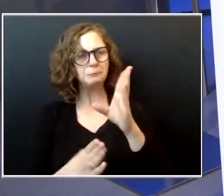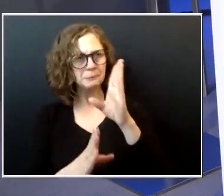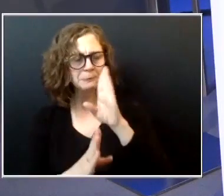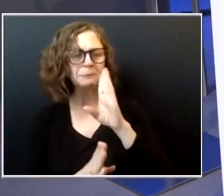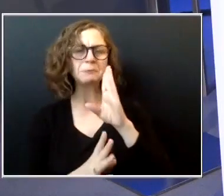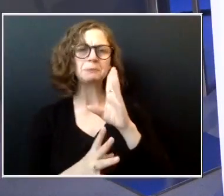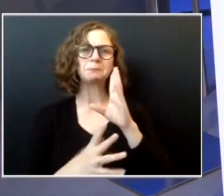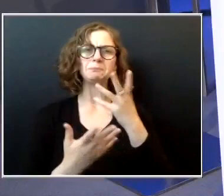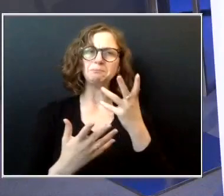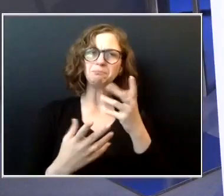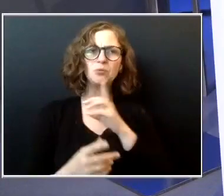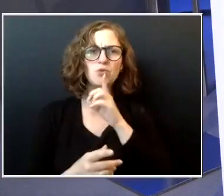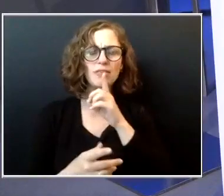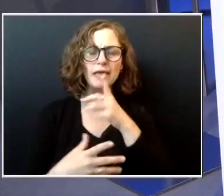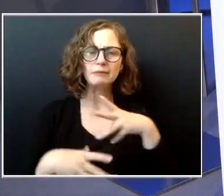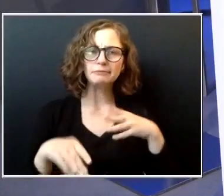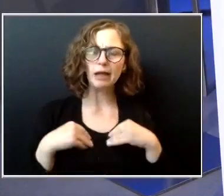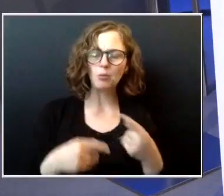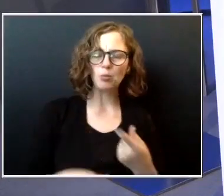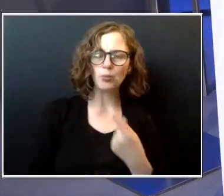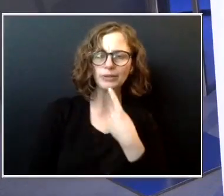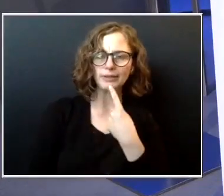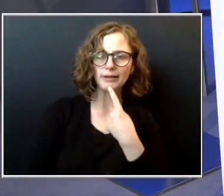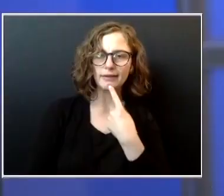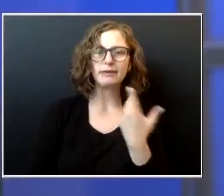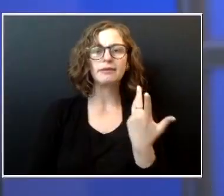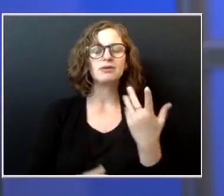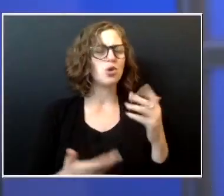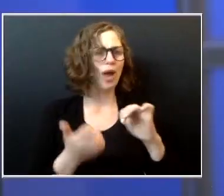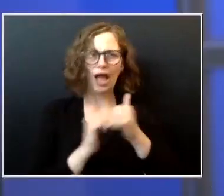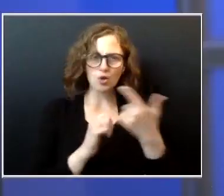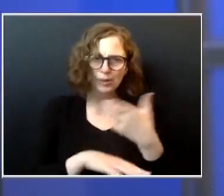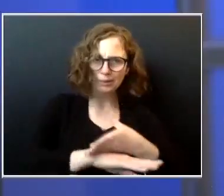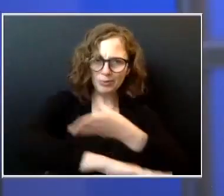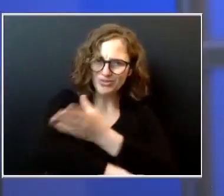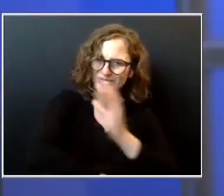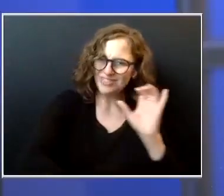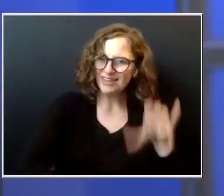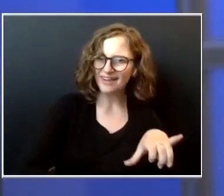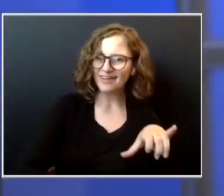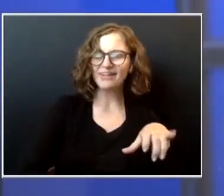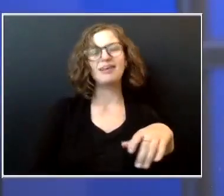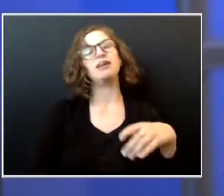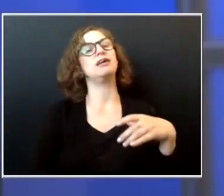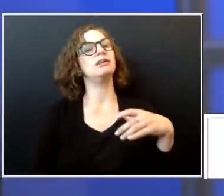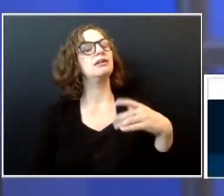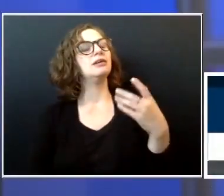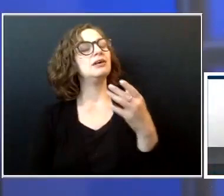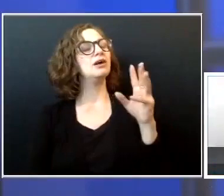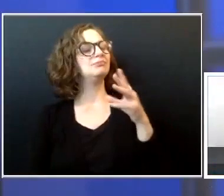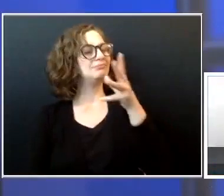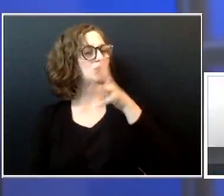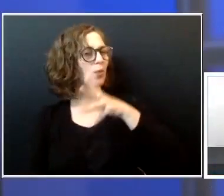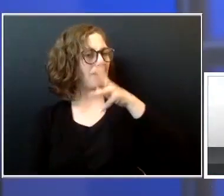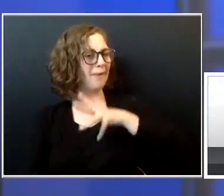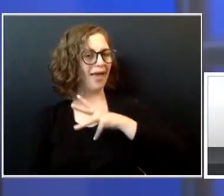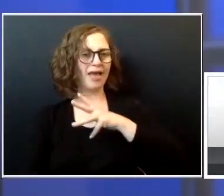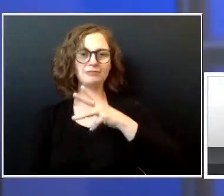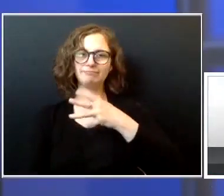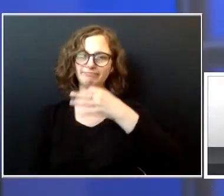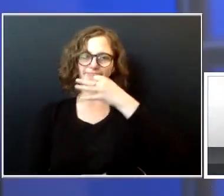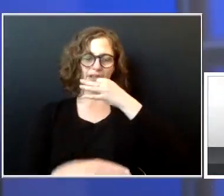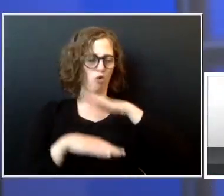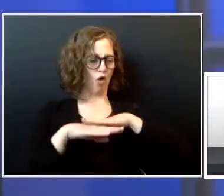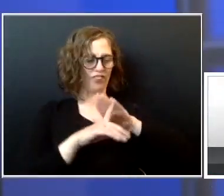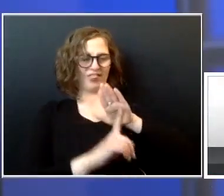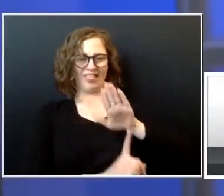with you. You know, women know their bodies best. If you feel like your concerns are being dismissed, seek a second opinion. Women